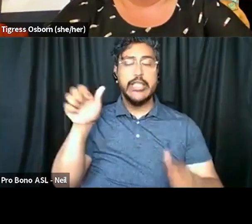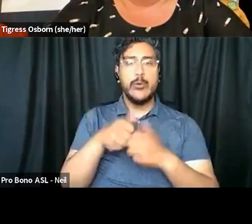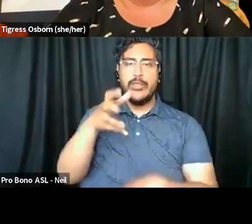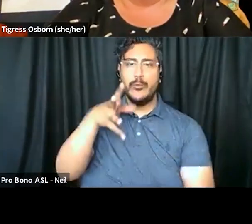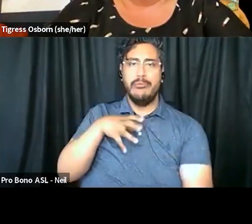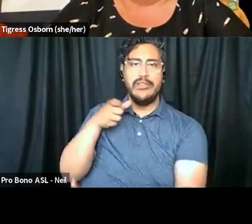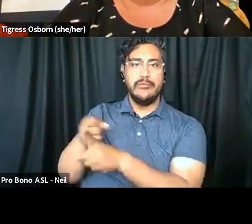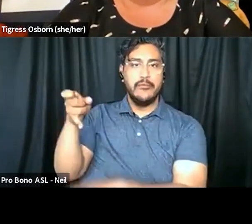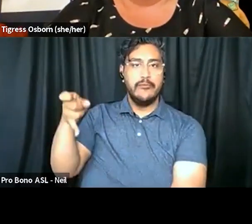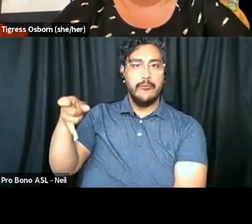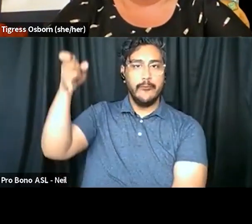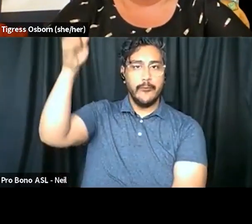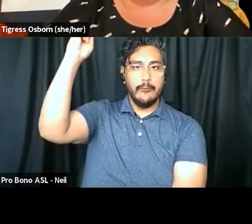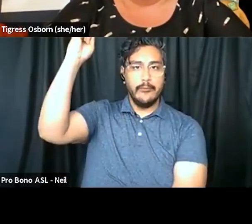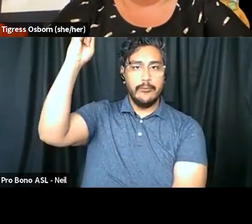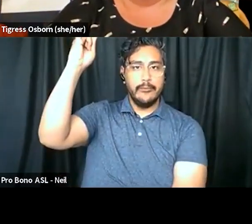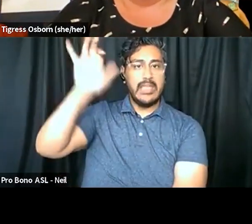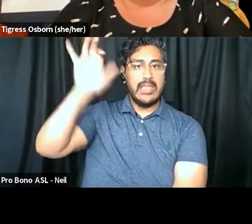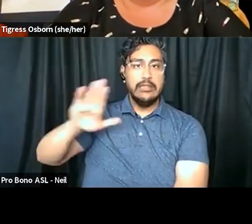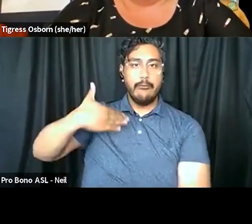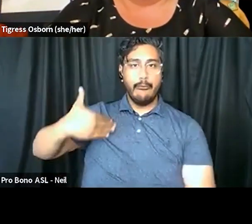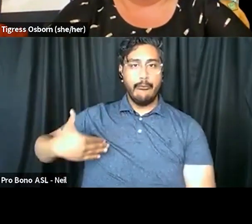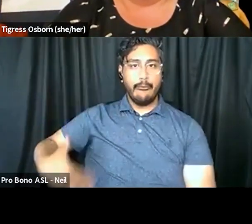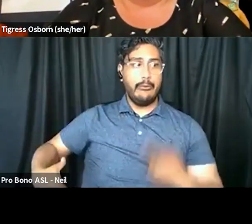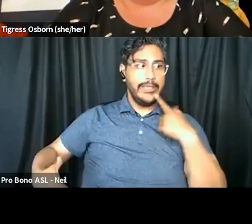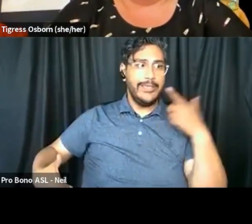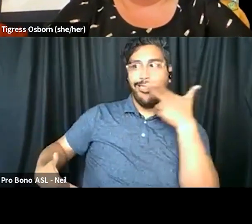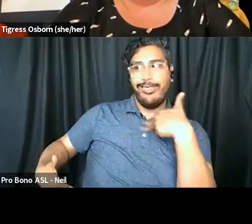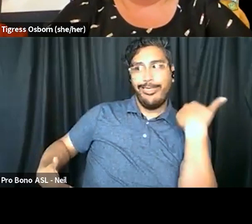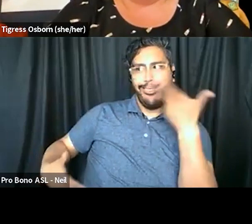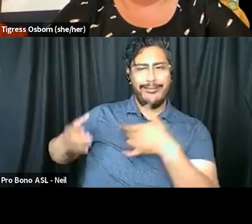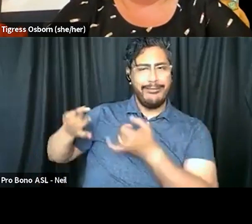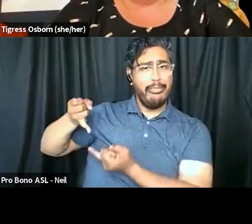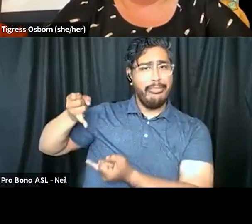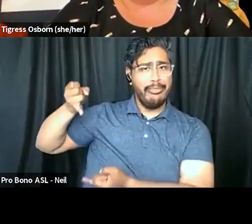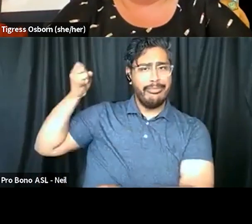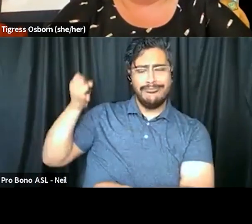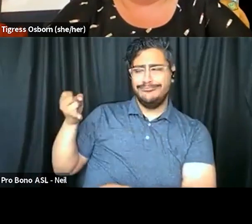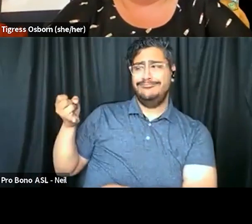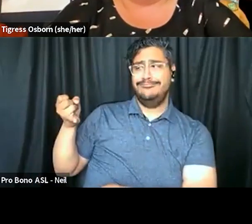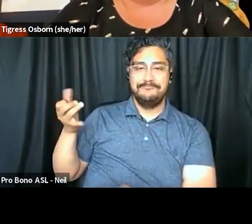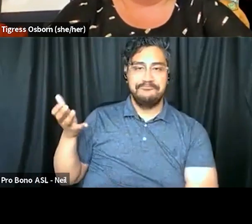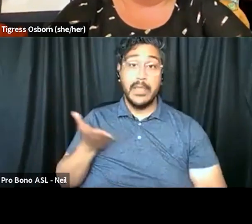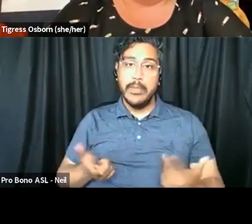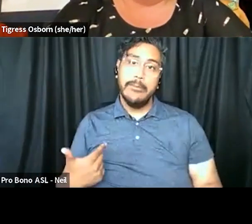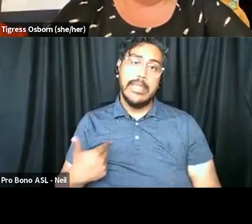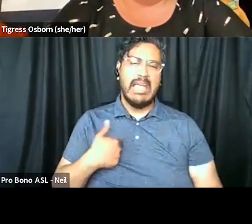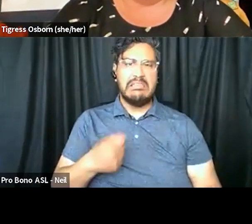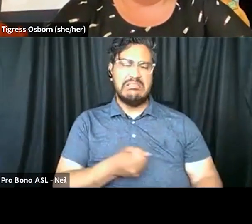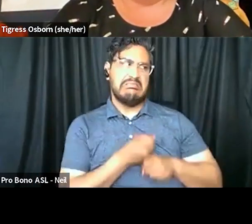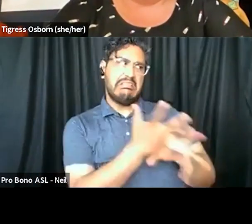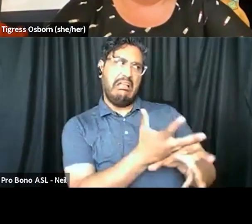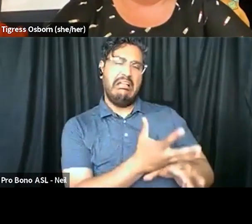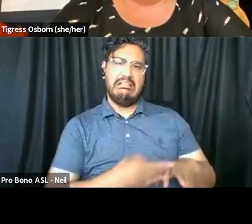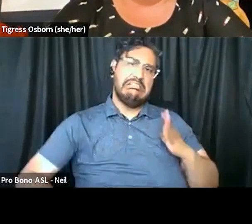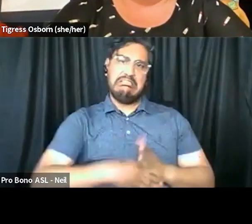flat bellies make him lick his lips. I suppose I could have made a scene, maybe kick his leg, say things